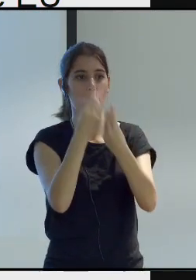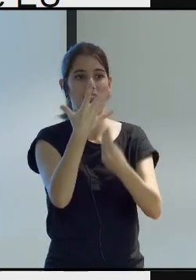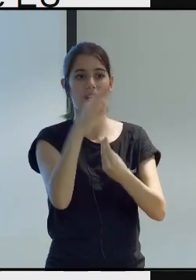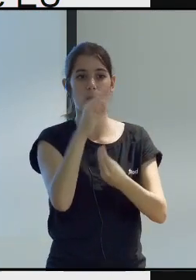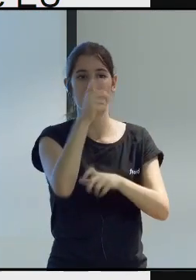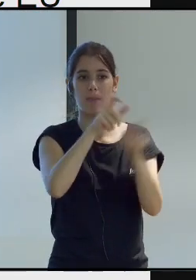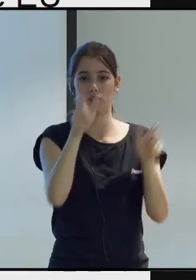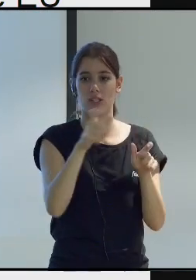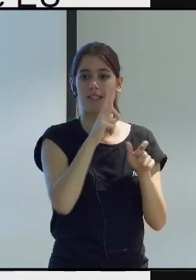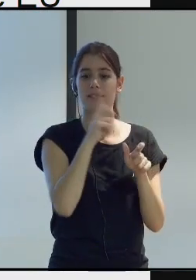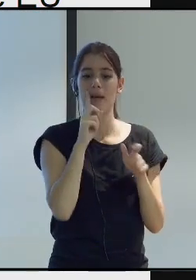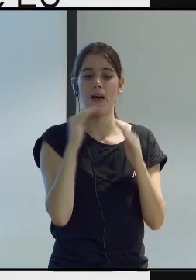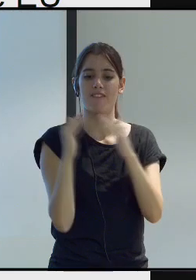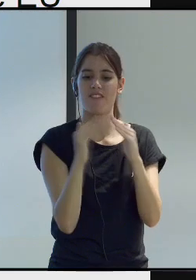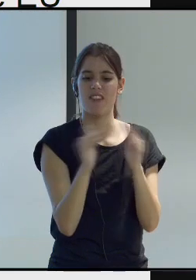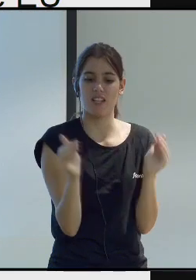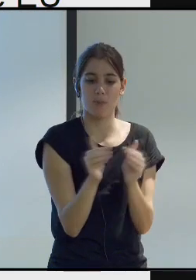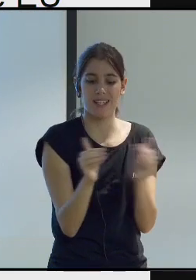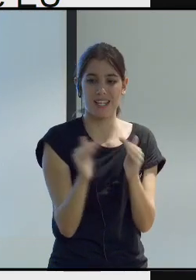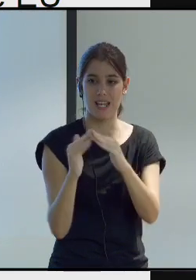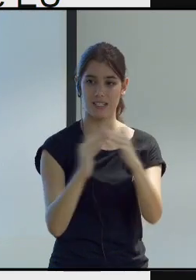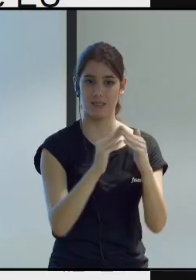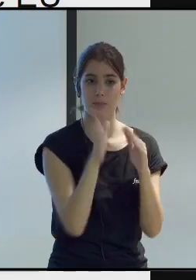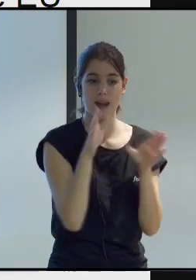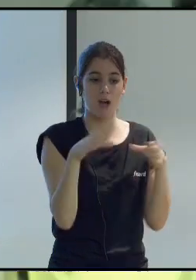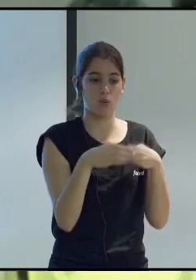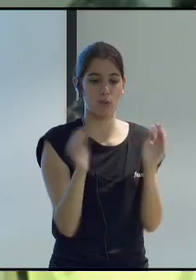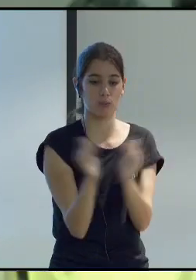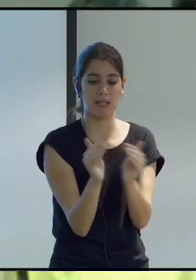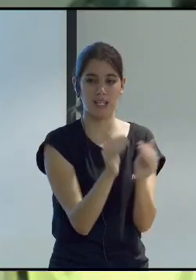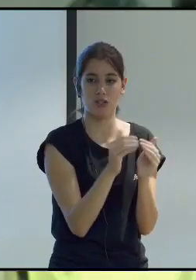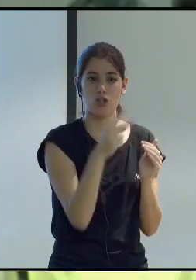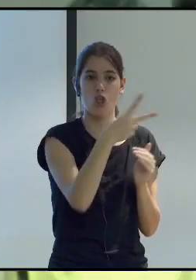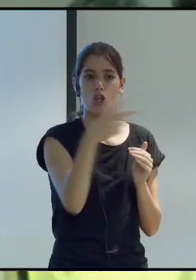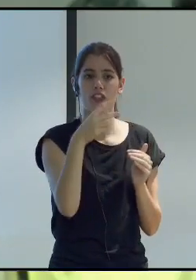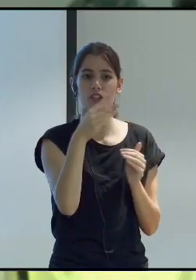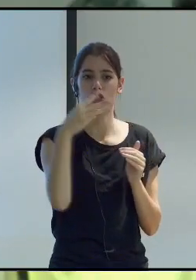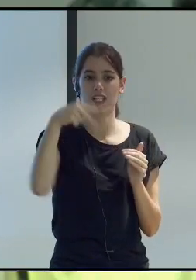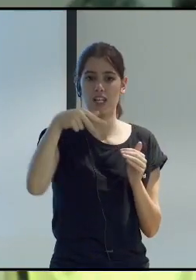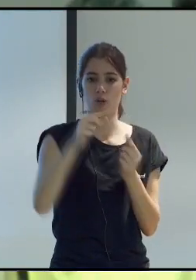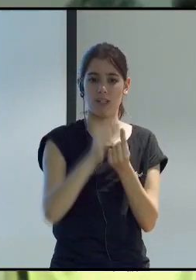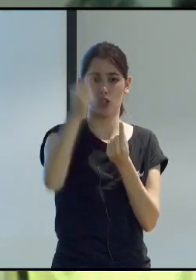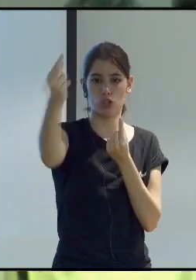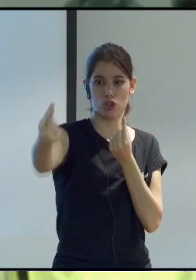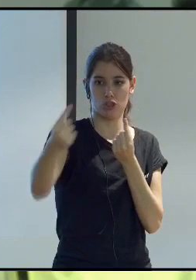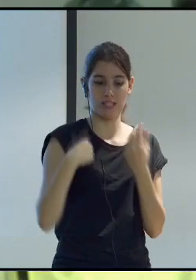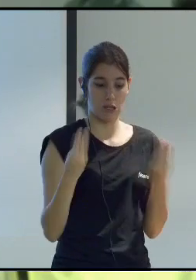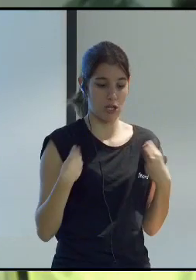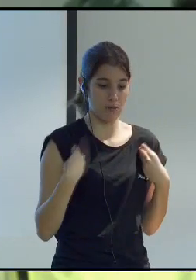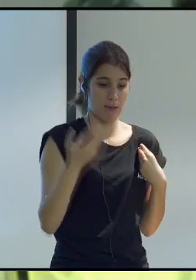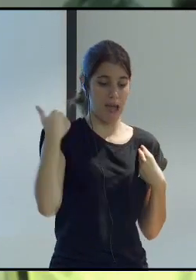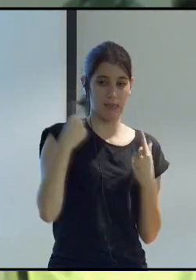houses, and they are dislocated 200 kilometers from where people were living before. And the